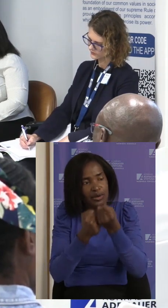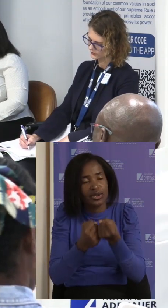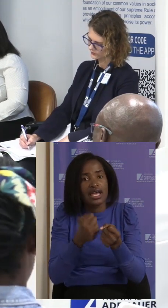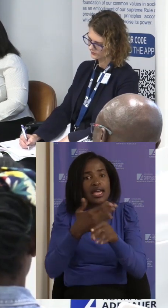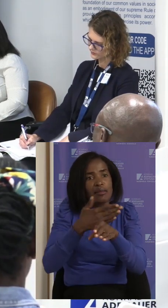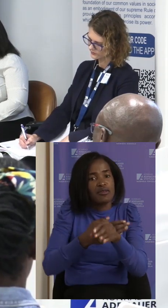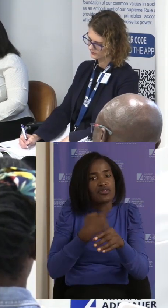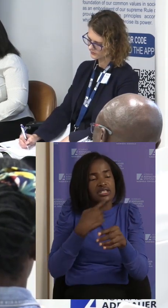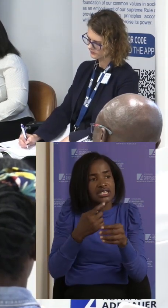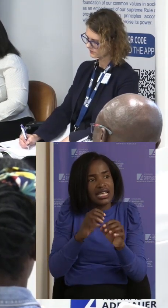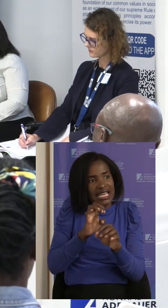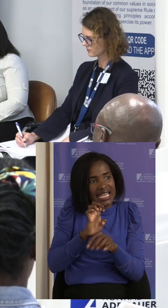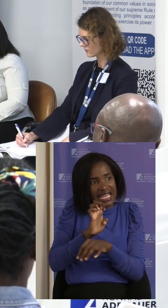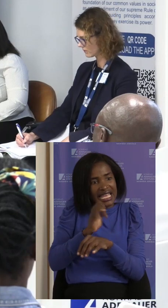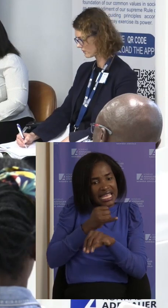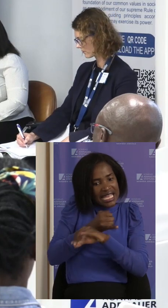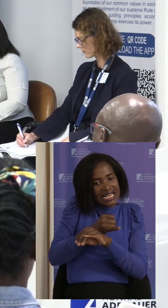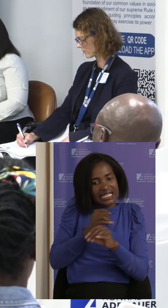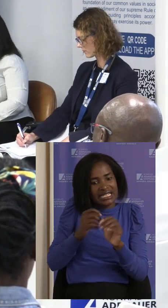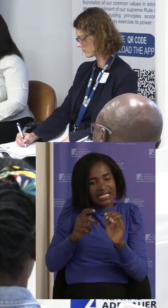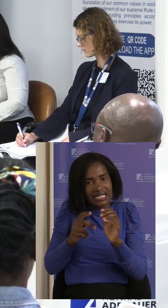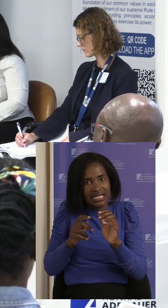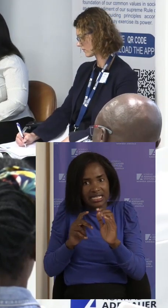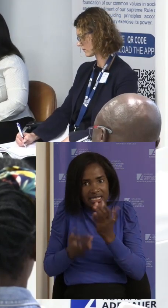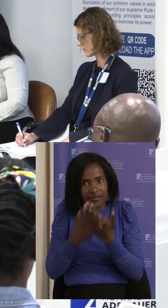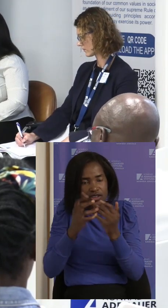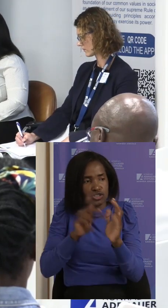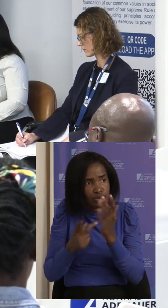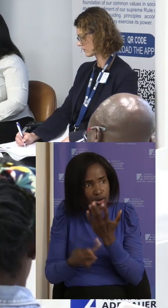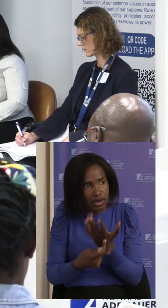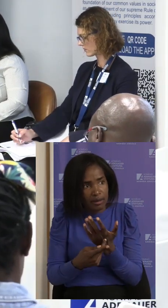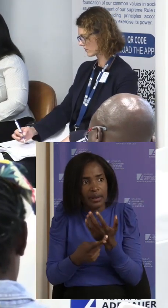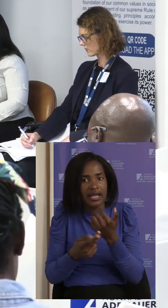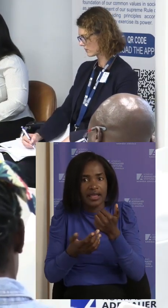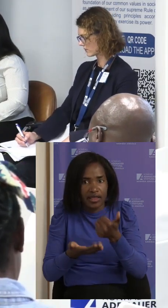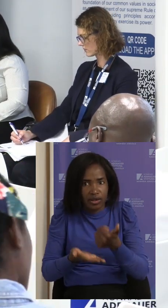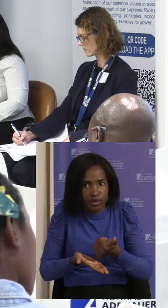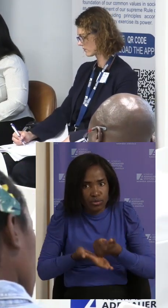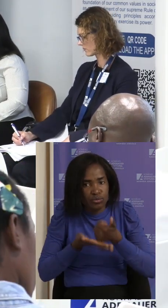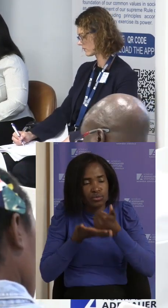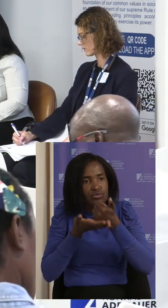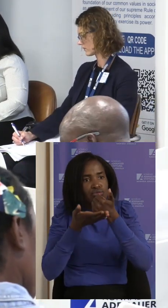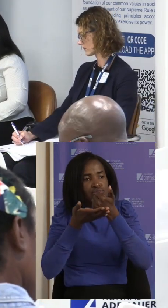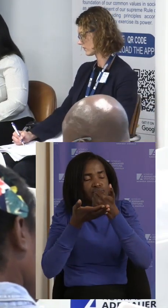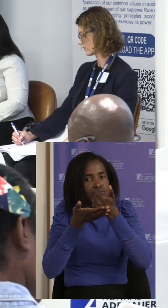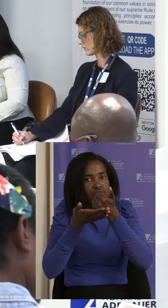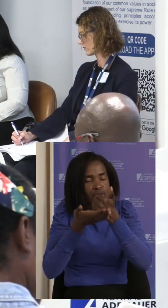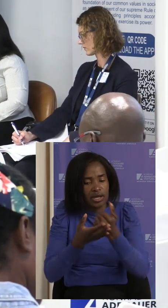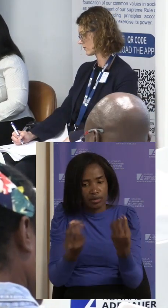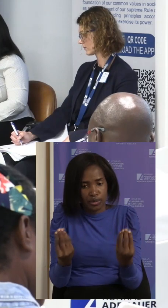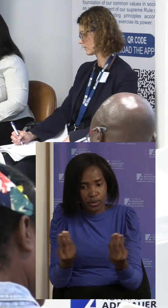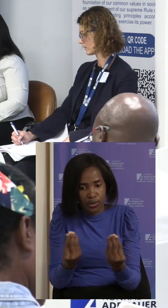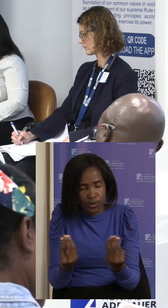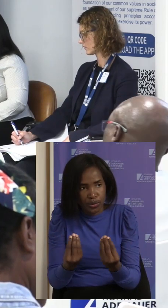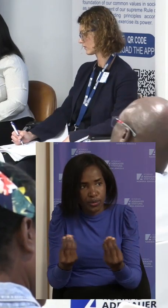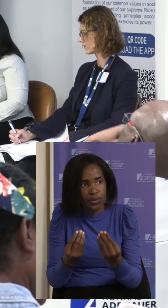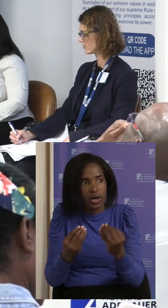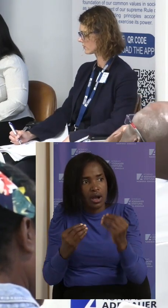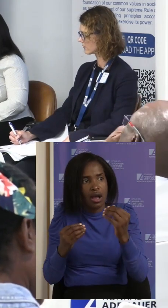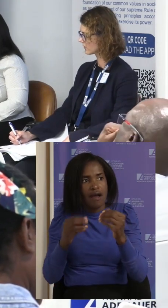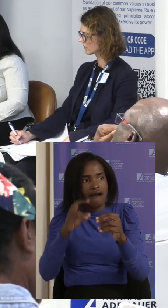early intervention programs that enable or need to enable learners to catch